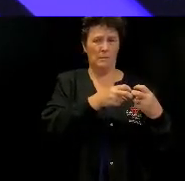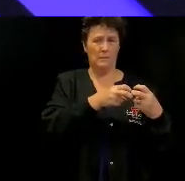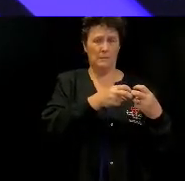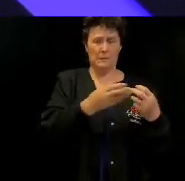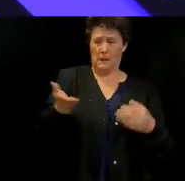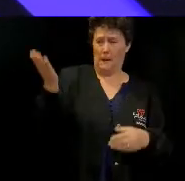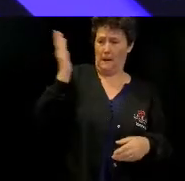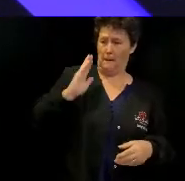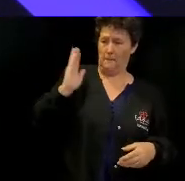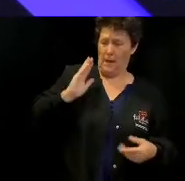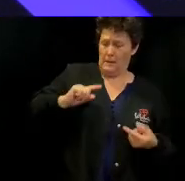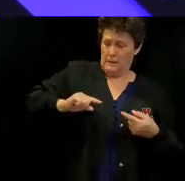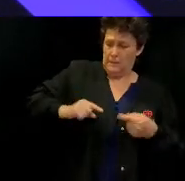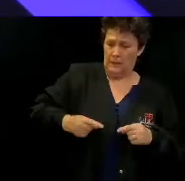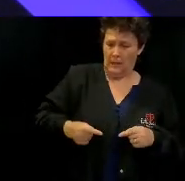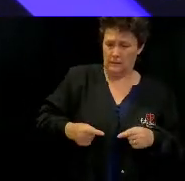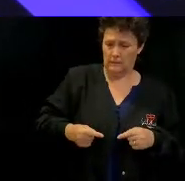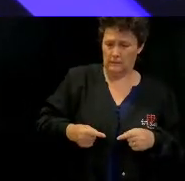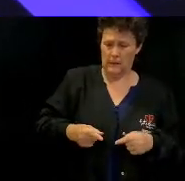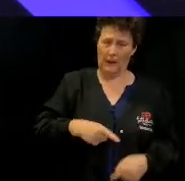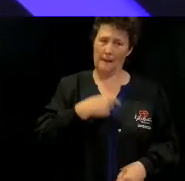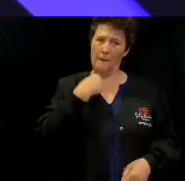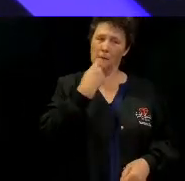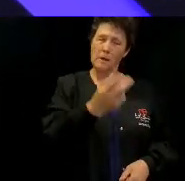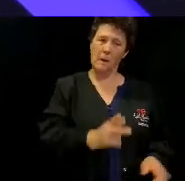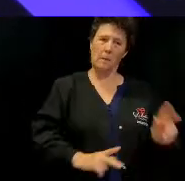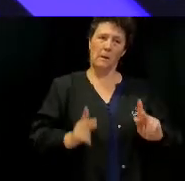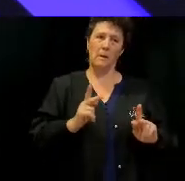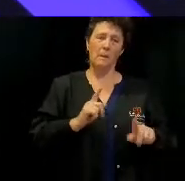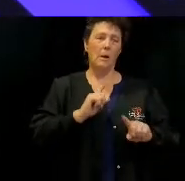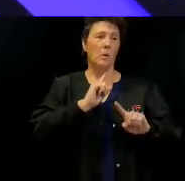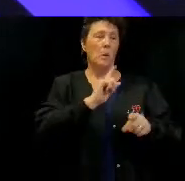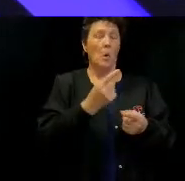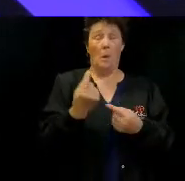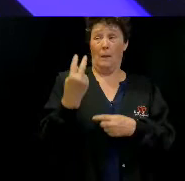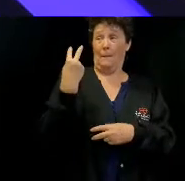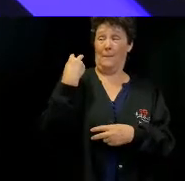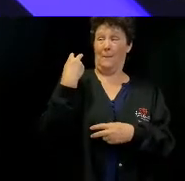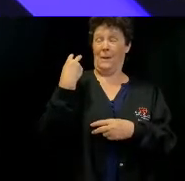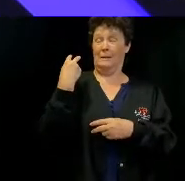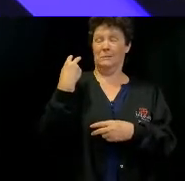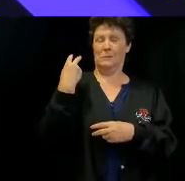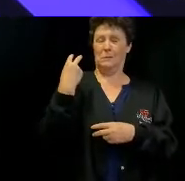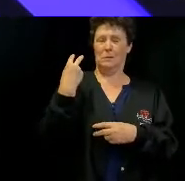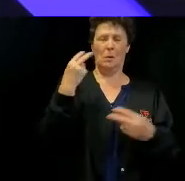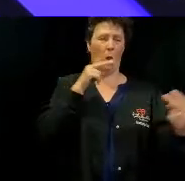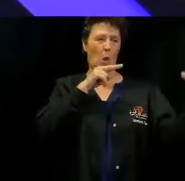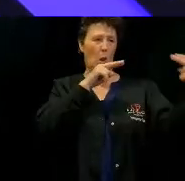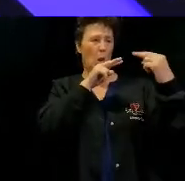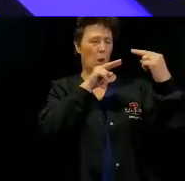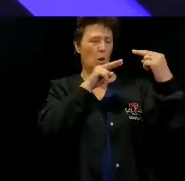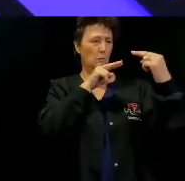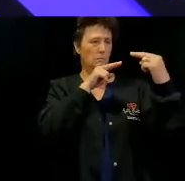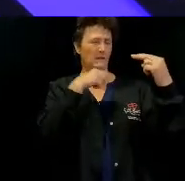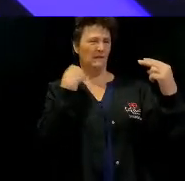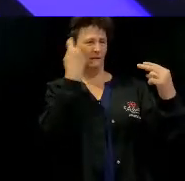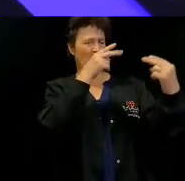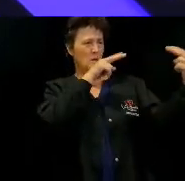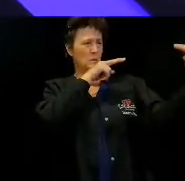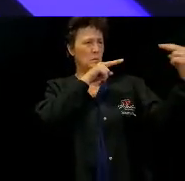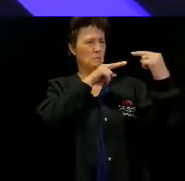in their past. I tell people all the time, go to your past and look that thing in the eye. I don't care how painful it is, go look at it in the